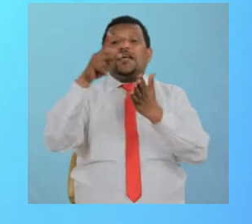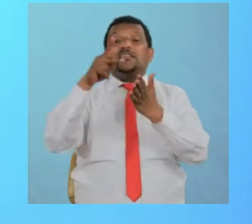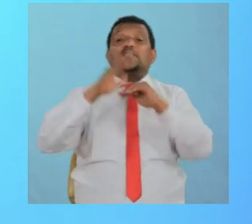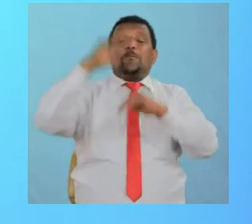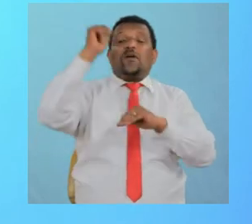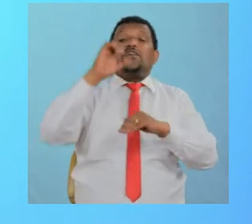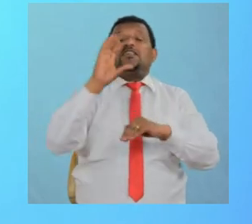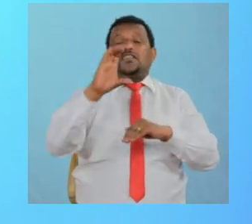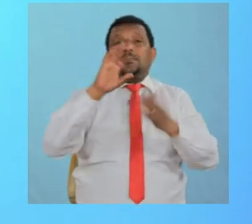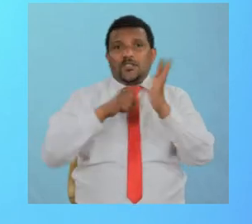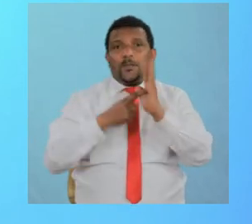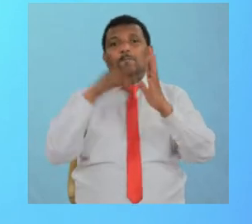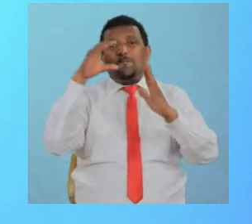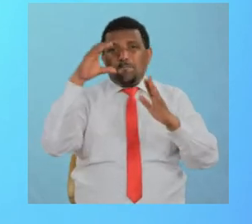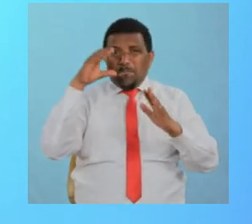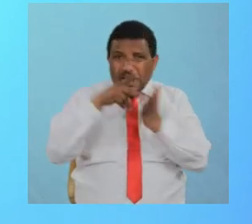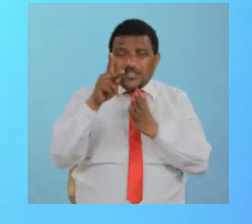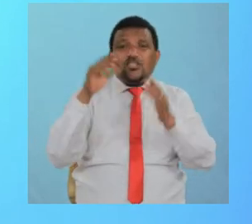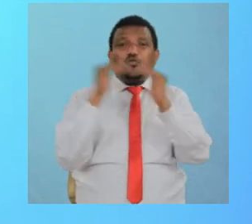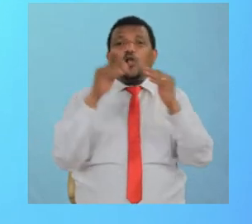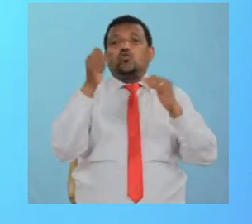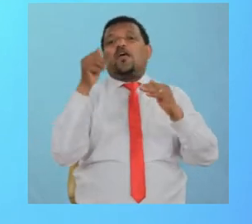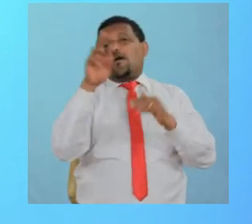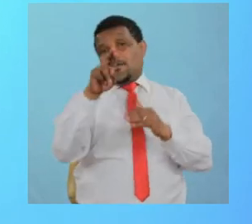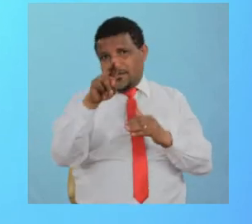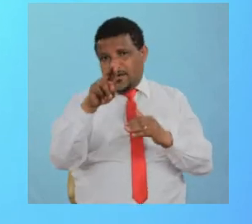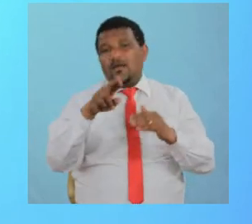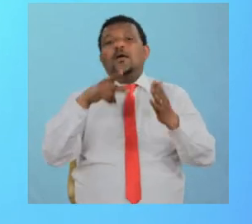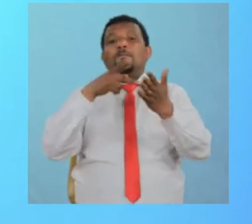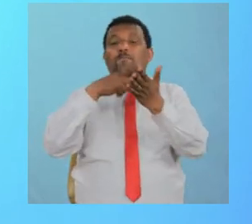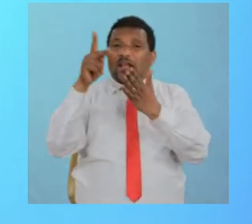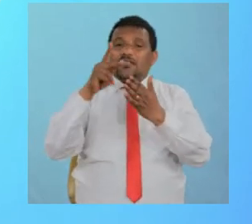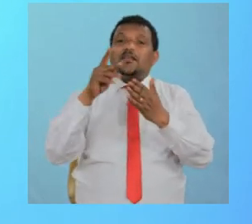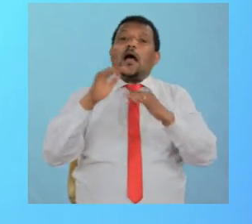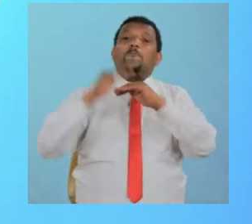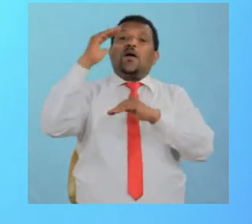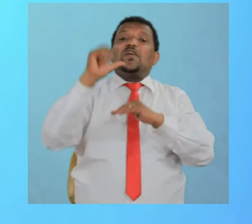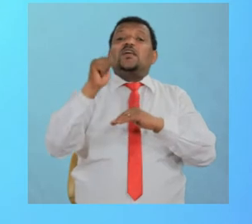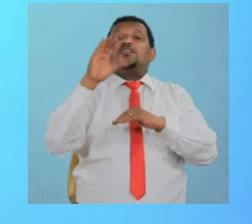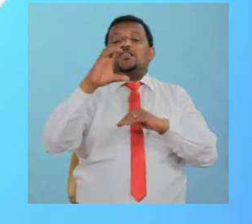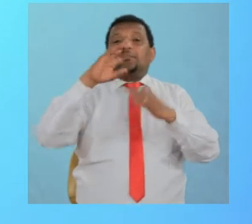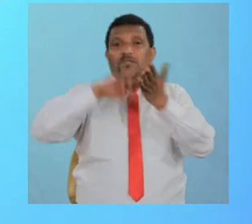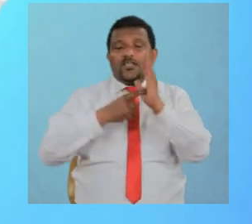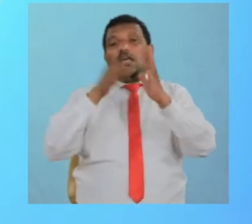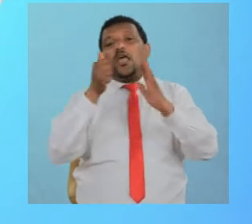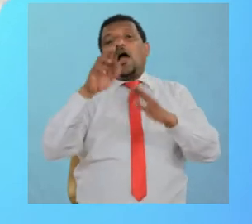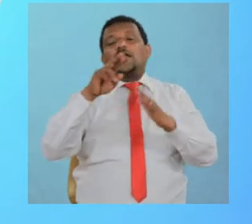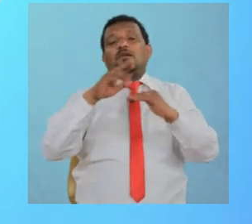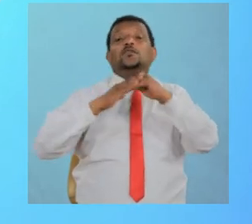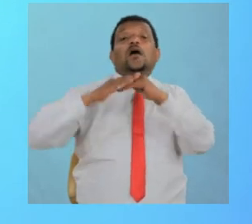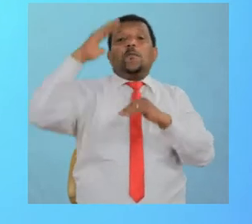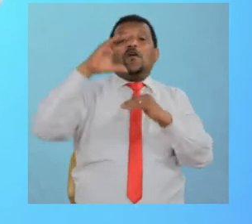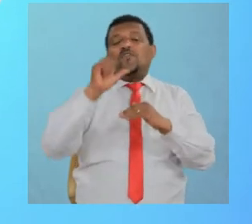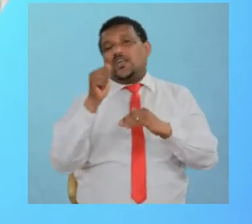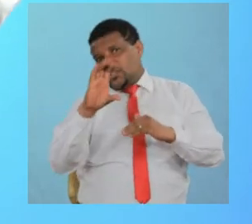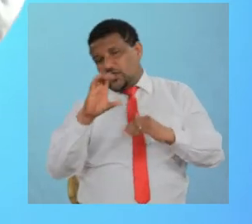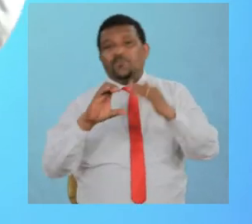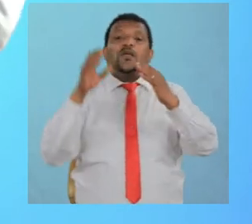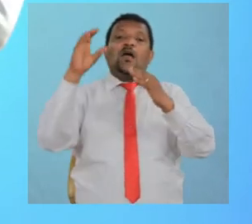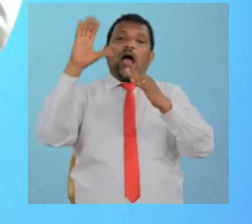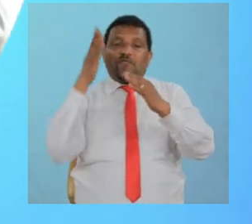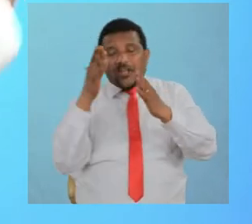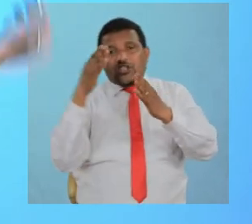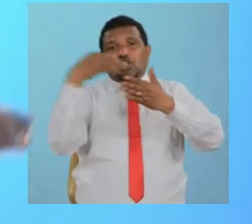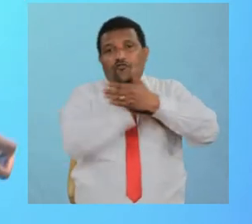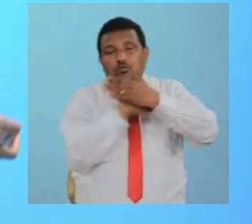means, since price is equal to AR, then price is above AC means AR is above AC. The average revenue